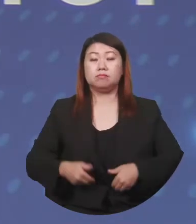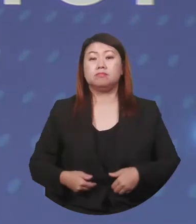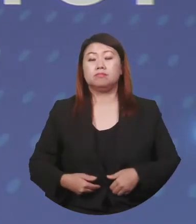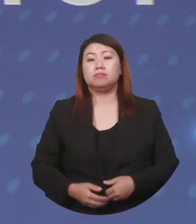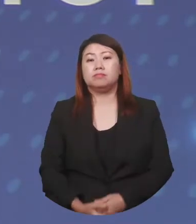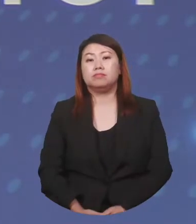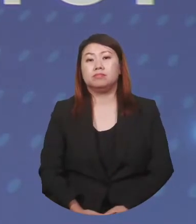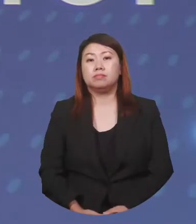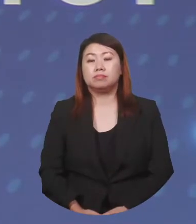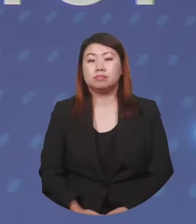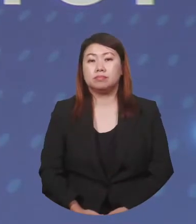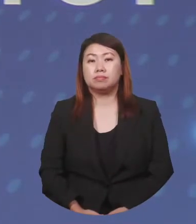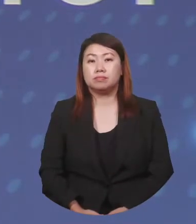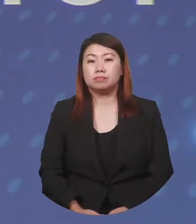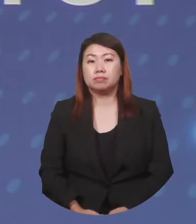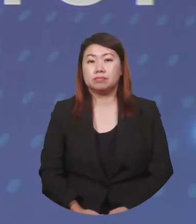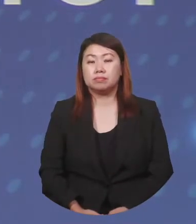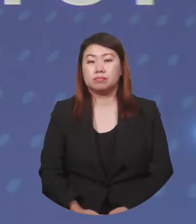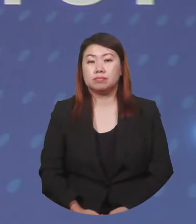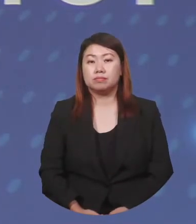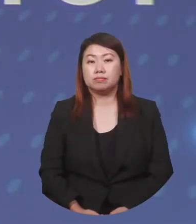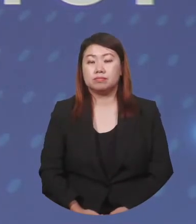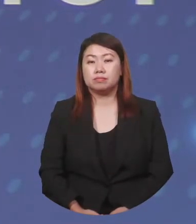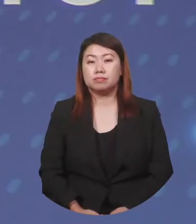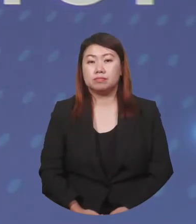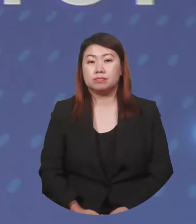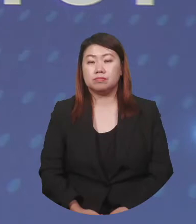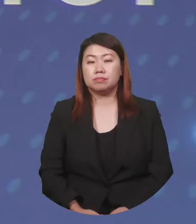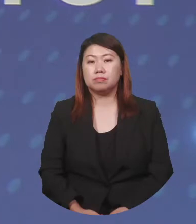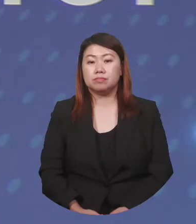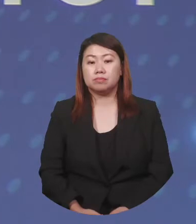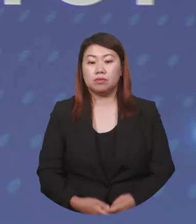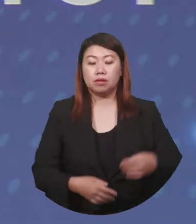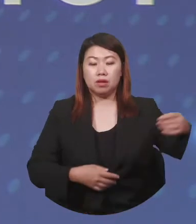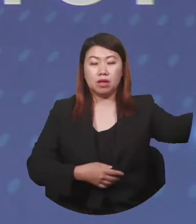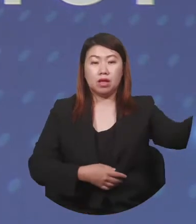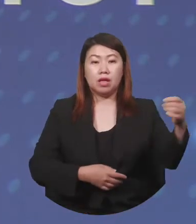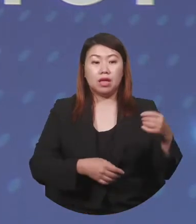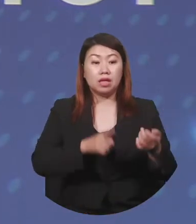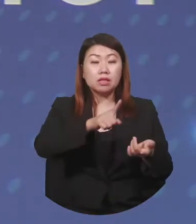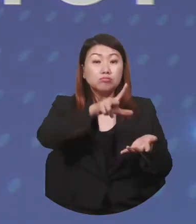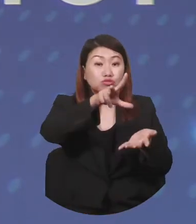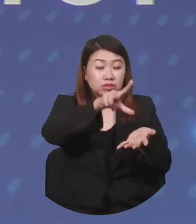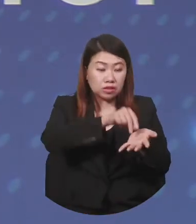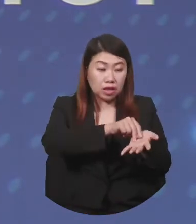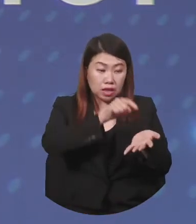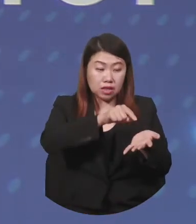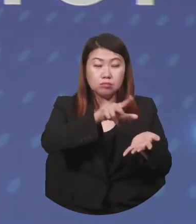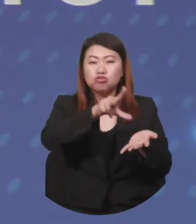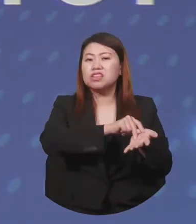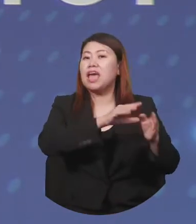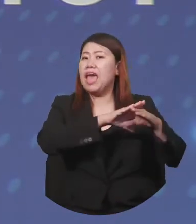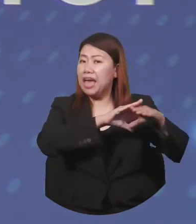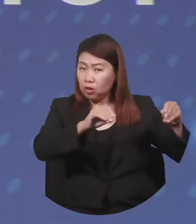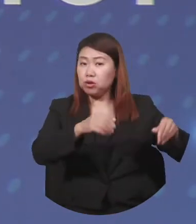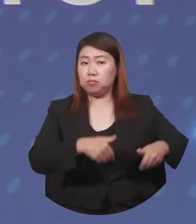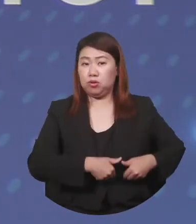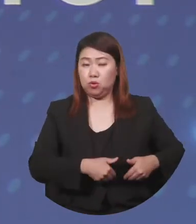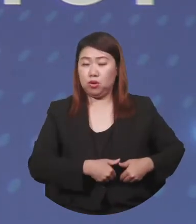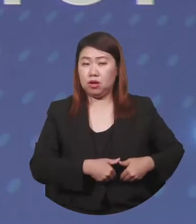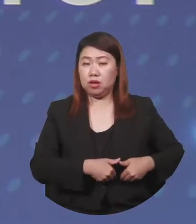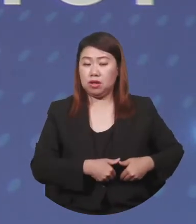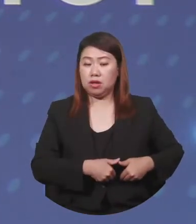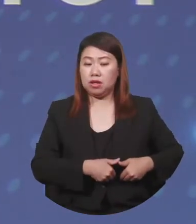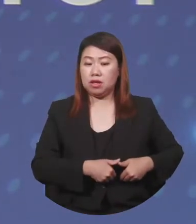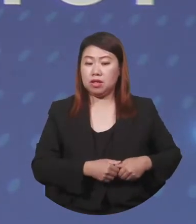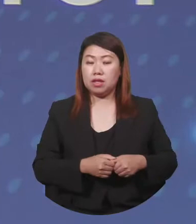is a project, a problem that needs to be solved. And again, and I can't say this often enough, we